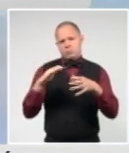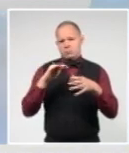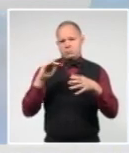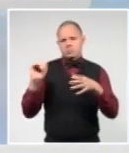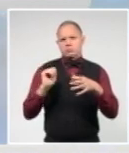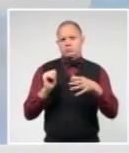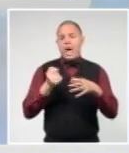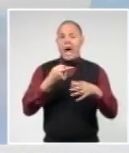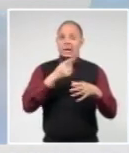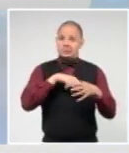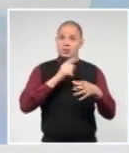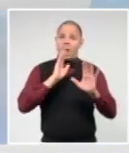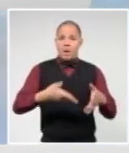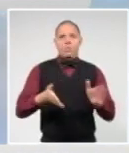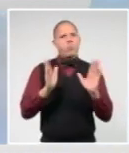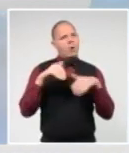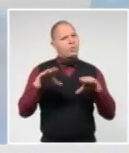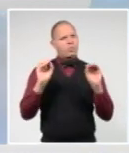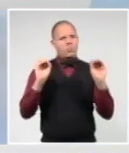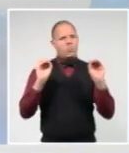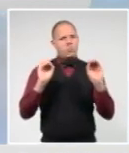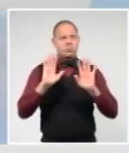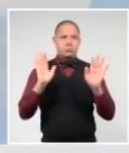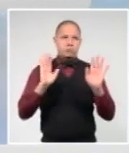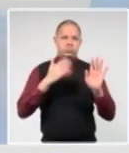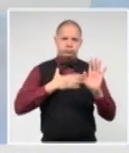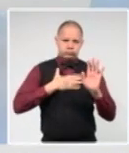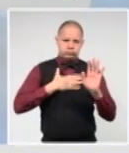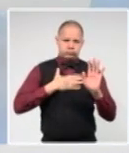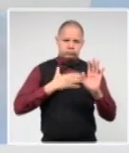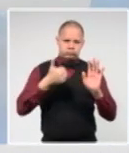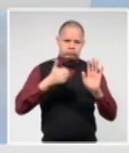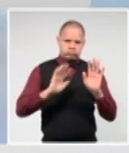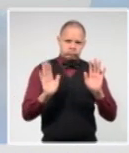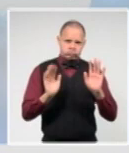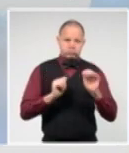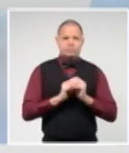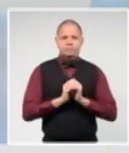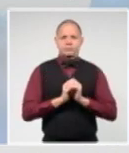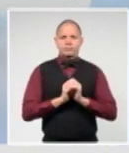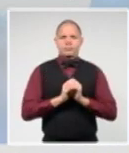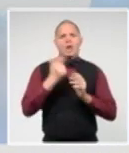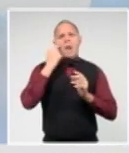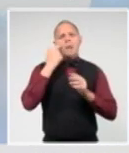559, or 97%, are clinically stable.